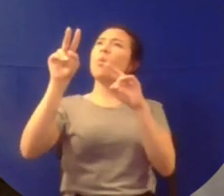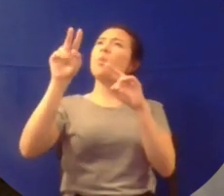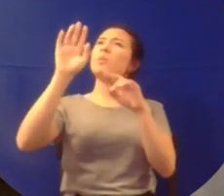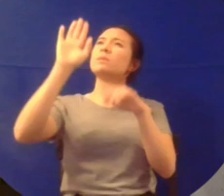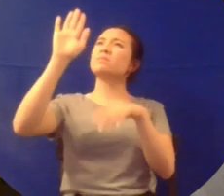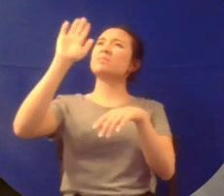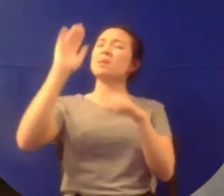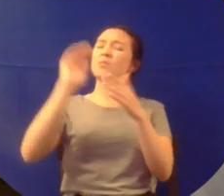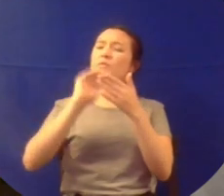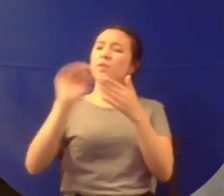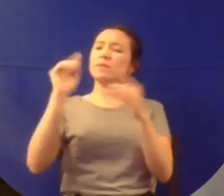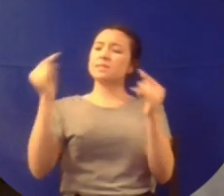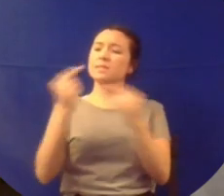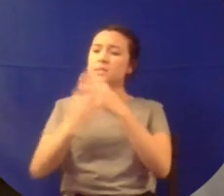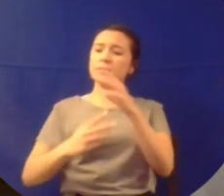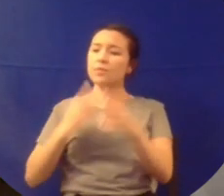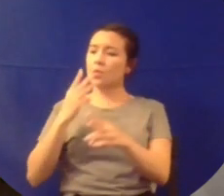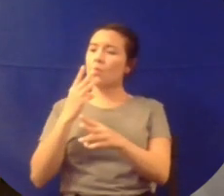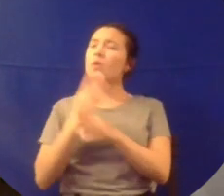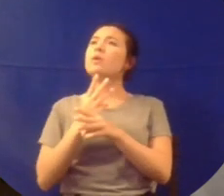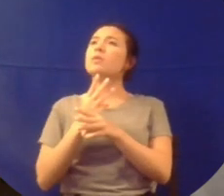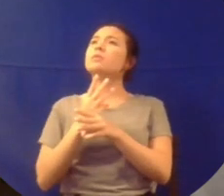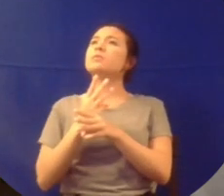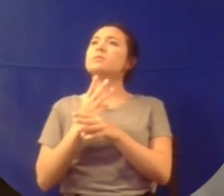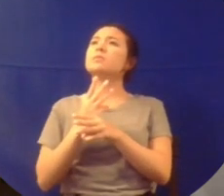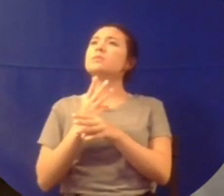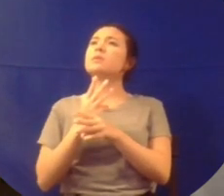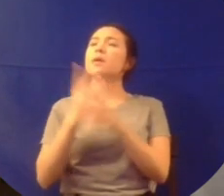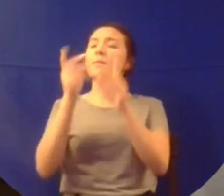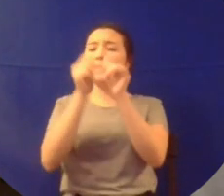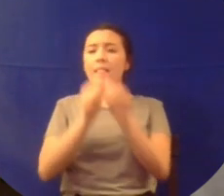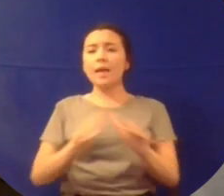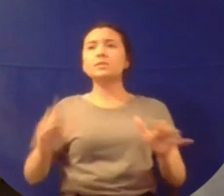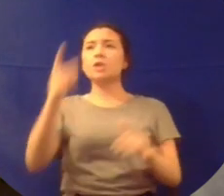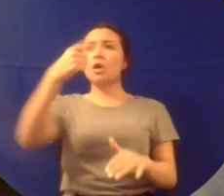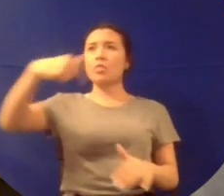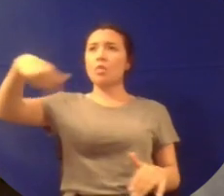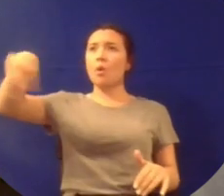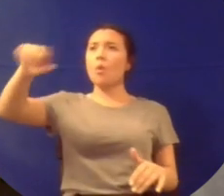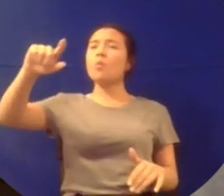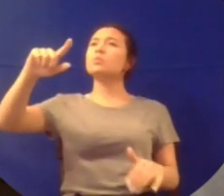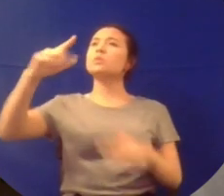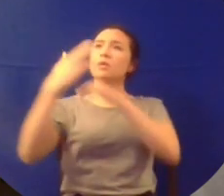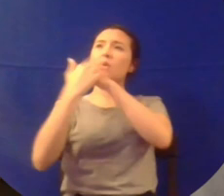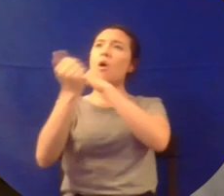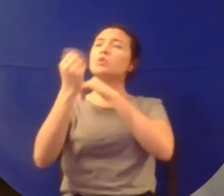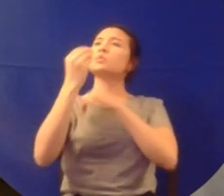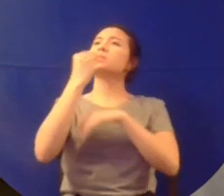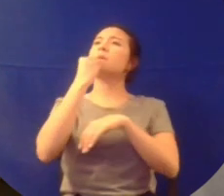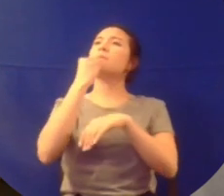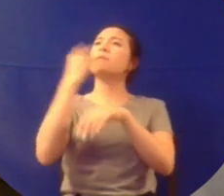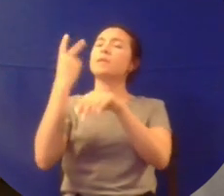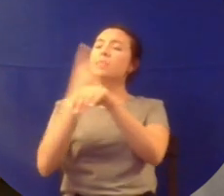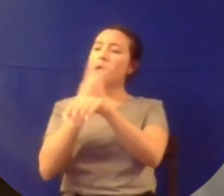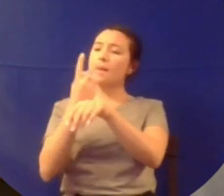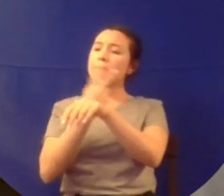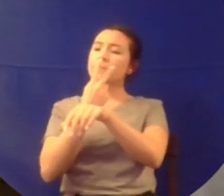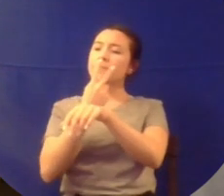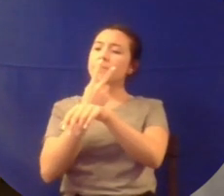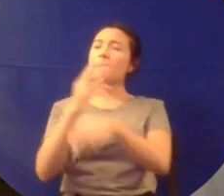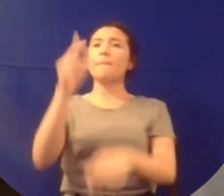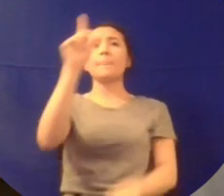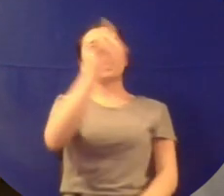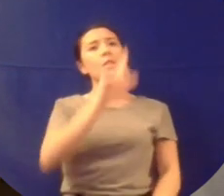Behold the Lamb of God. Behold him who takes away the sins of the world. Blessed are